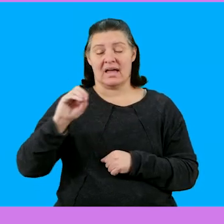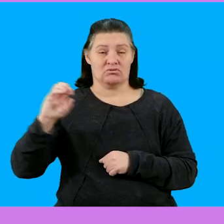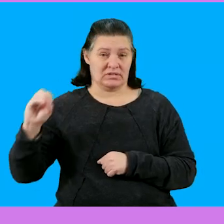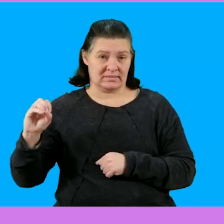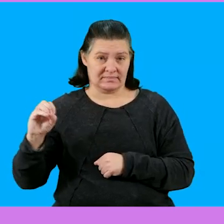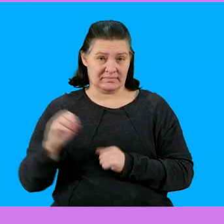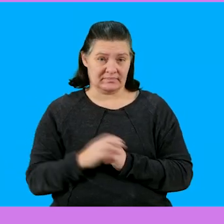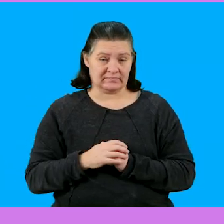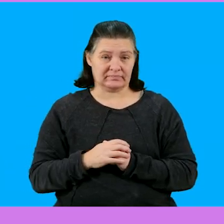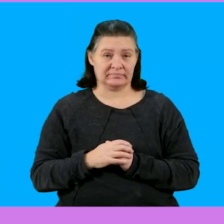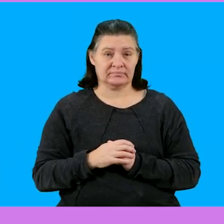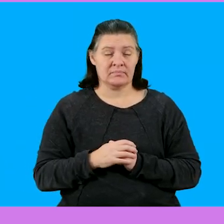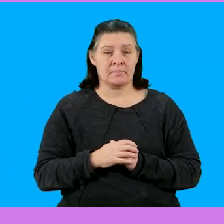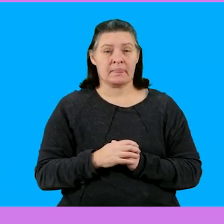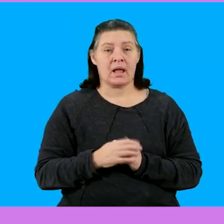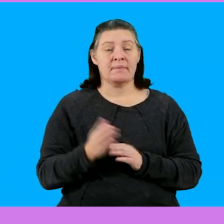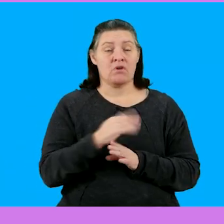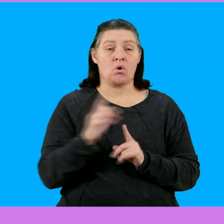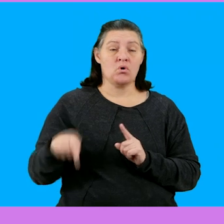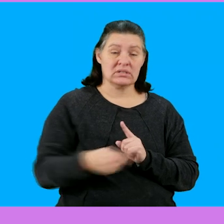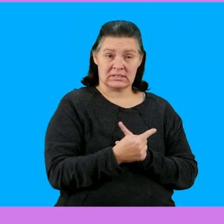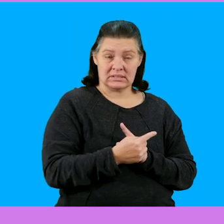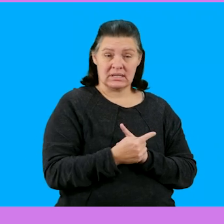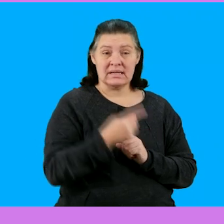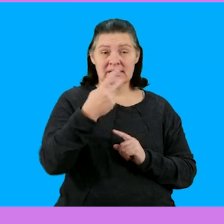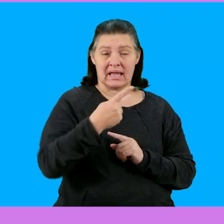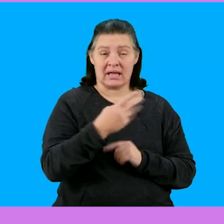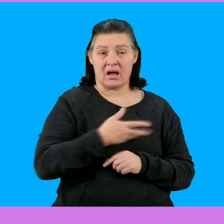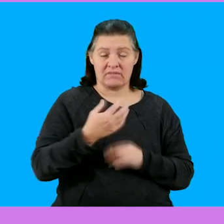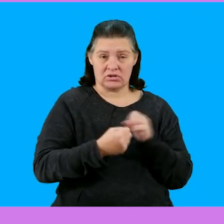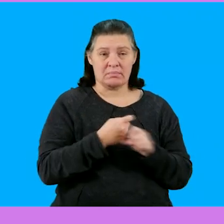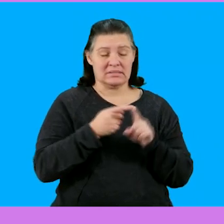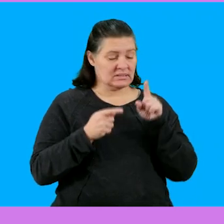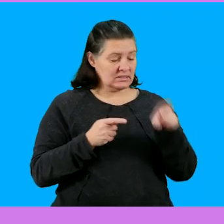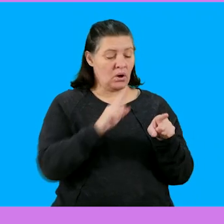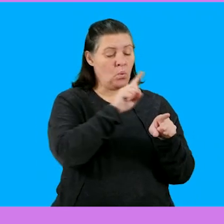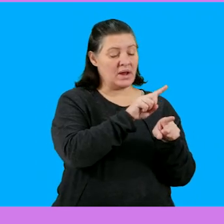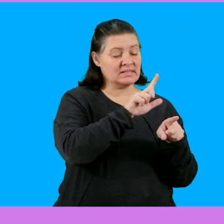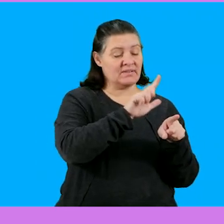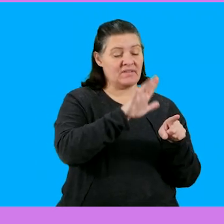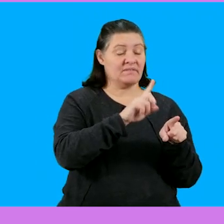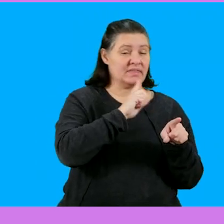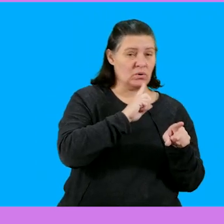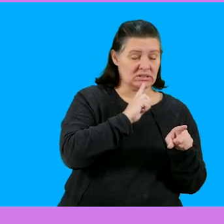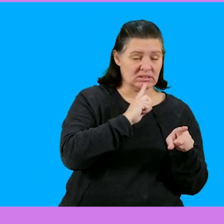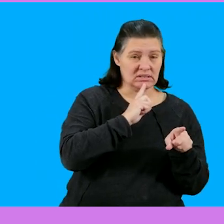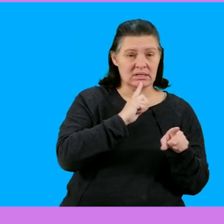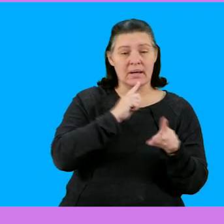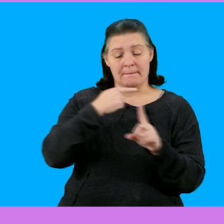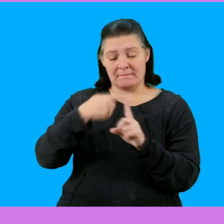rand. Okay, now remember, before I move on to the second half year, I'll have to take the 175,000